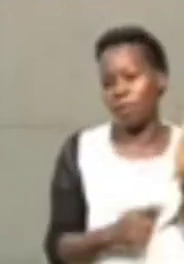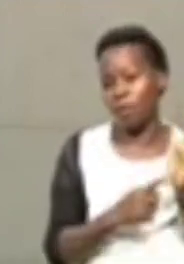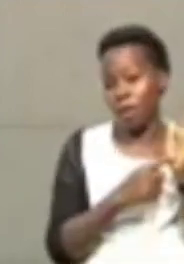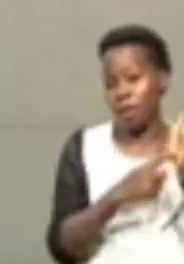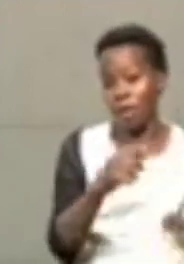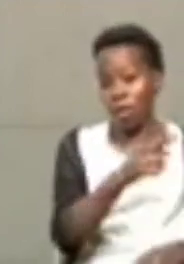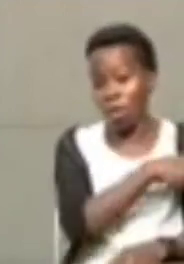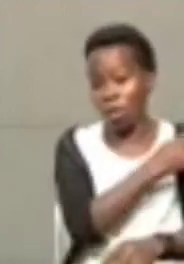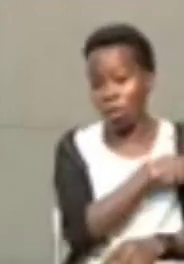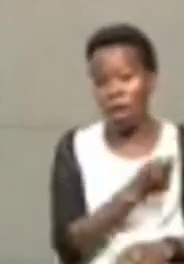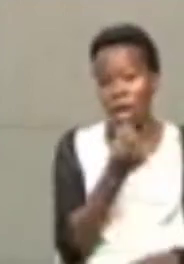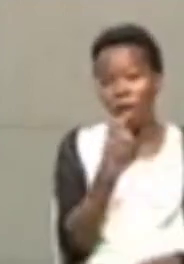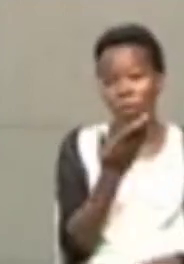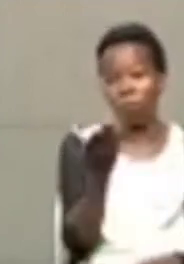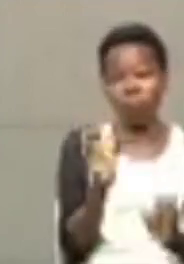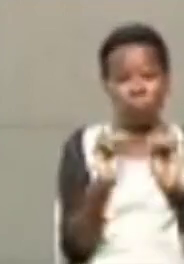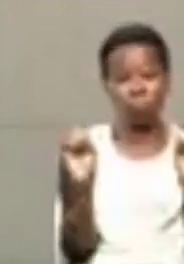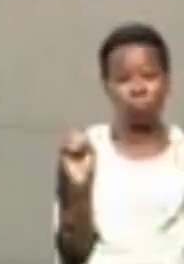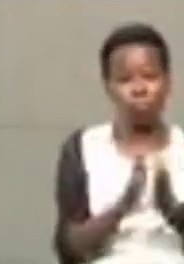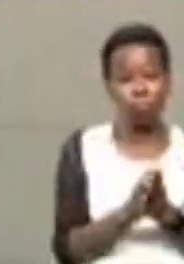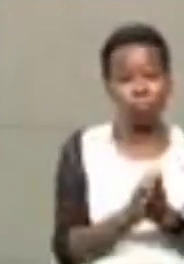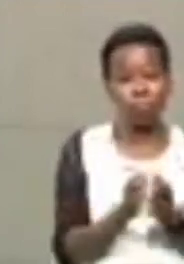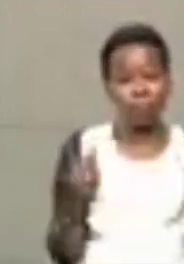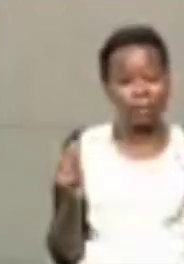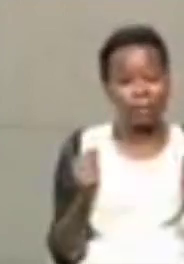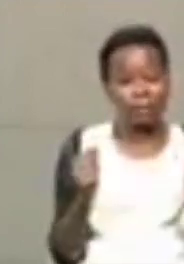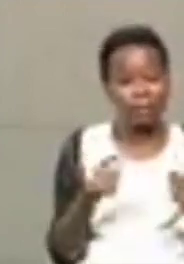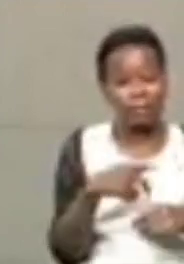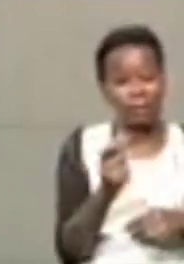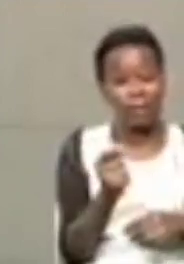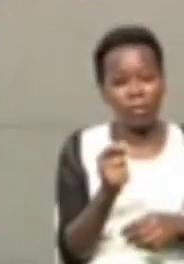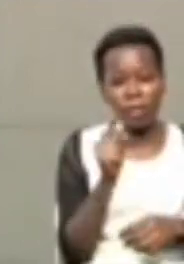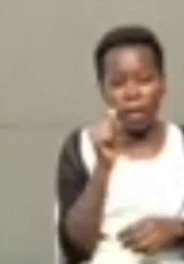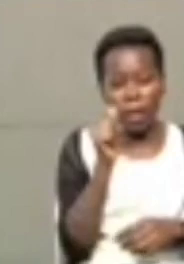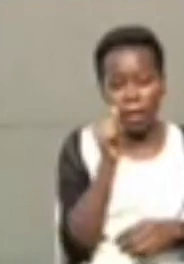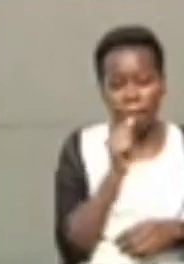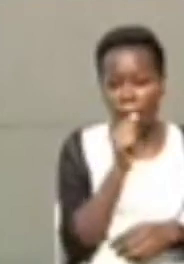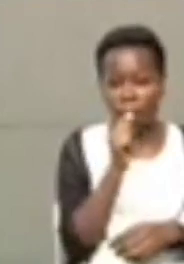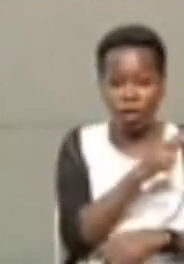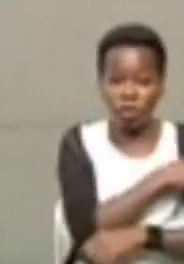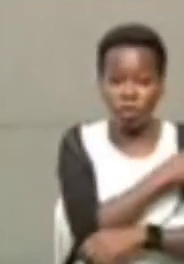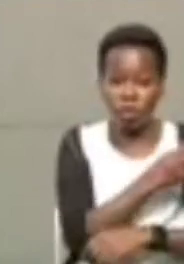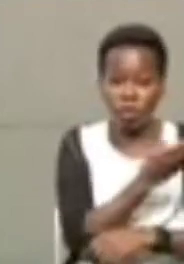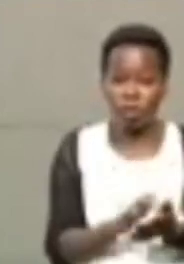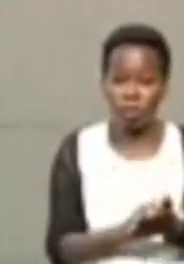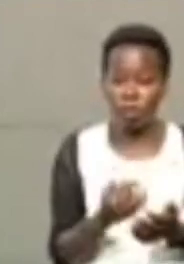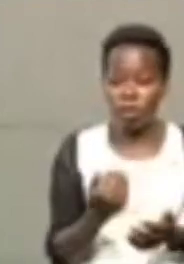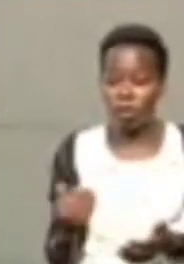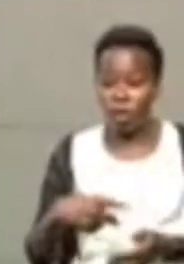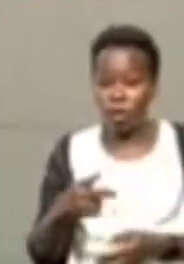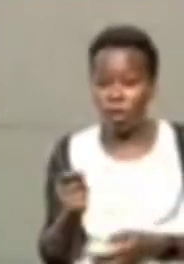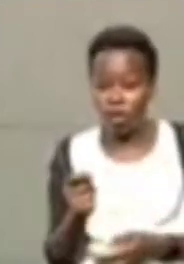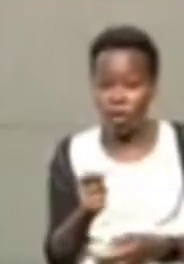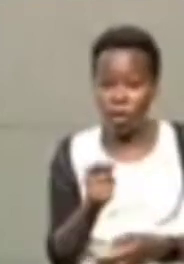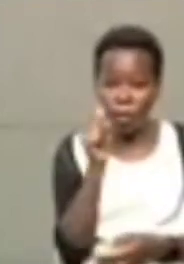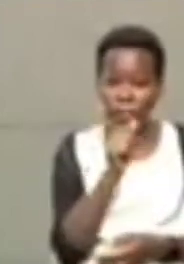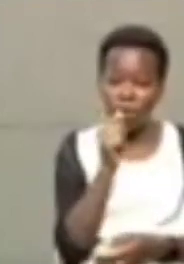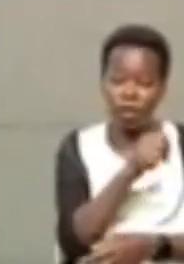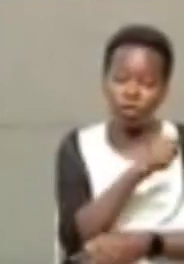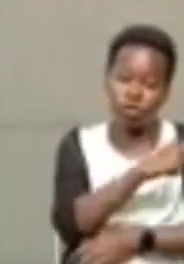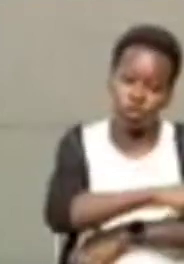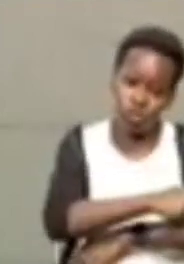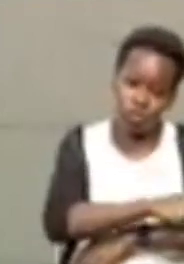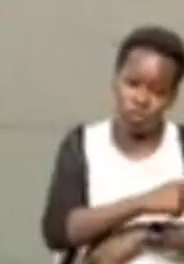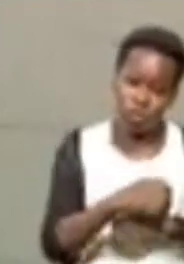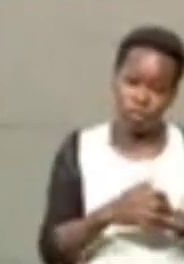to hospital, there's no medicine. When they are sick, they've got to go to private hospitals. Their children, they take them to private